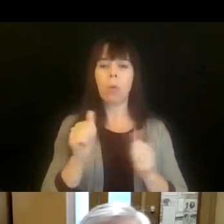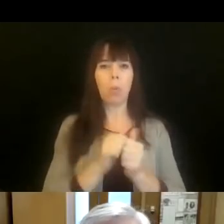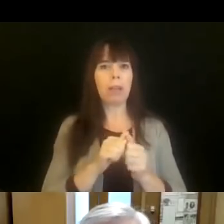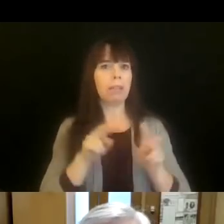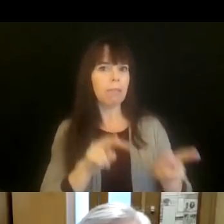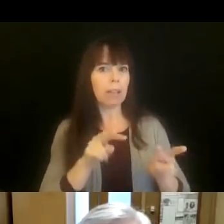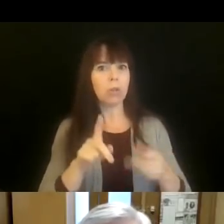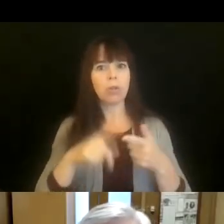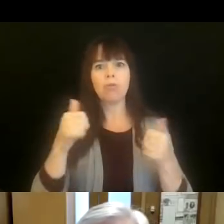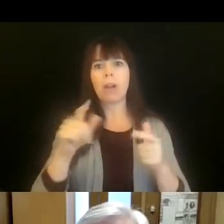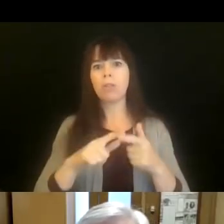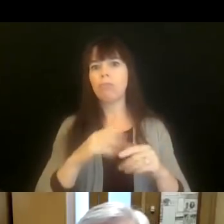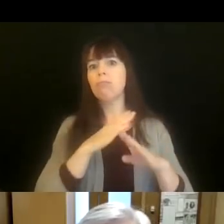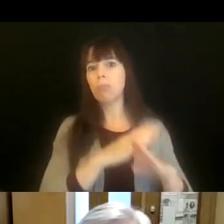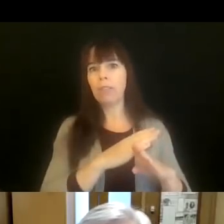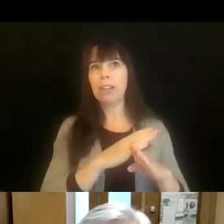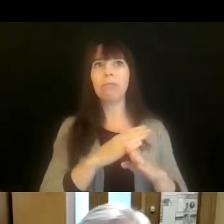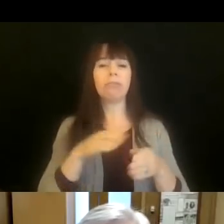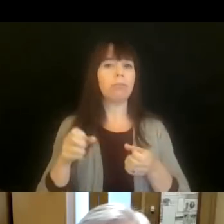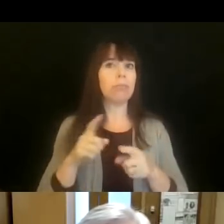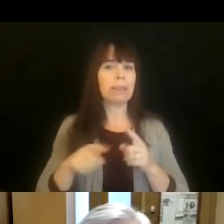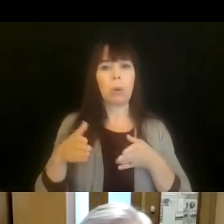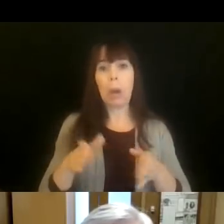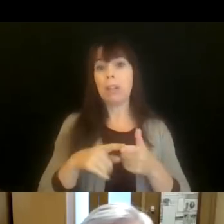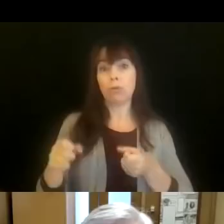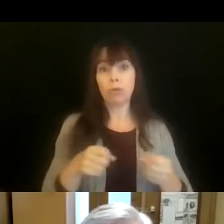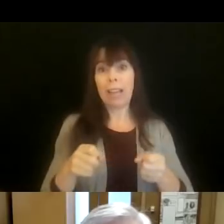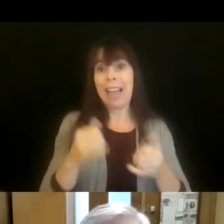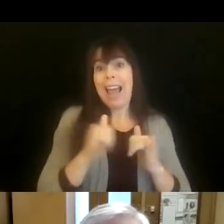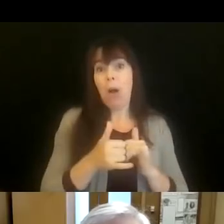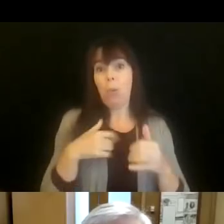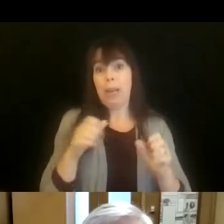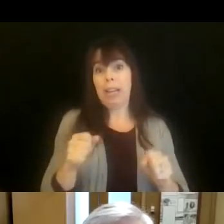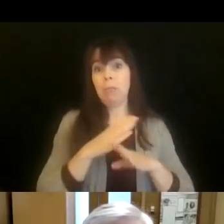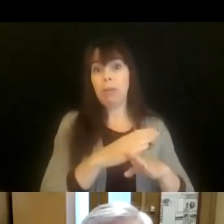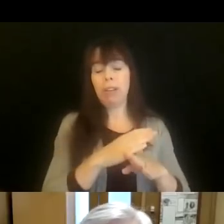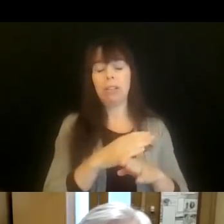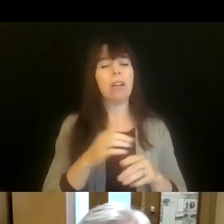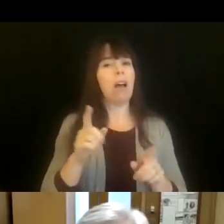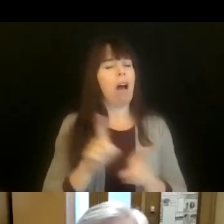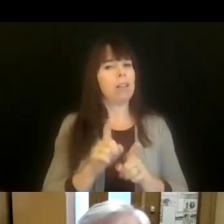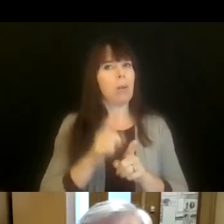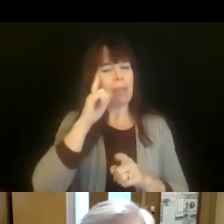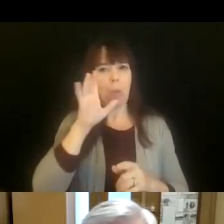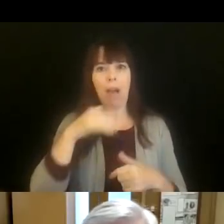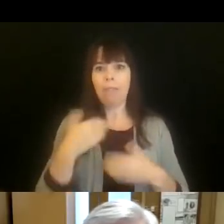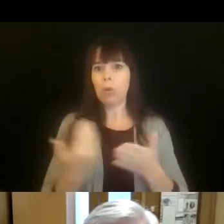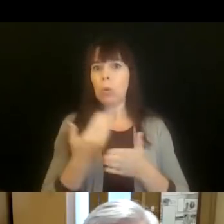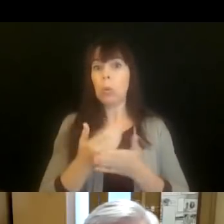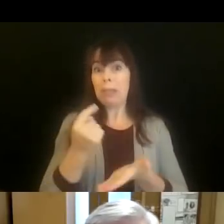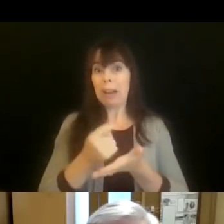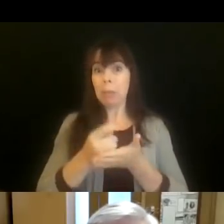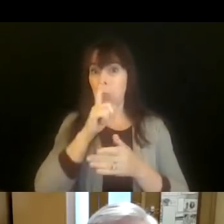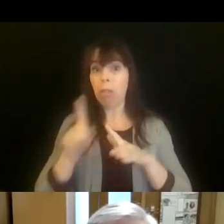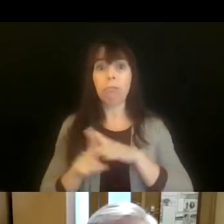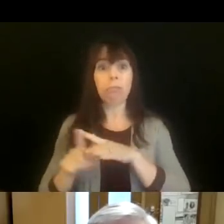to for preventive strategies. It's likely that we'll also see a number of new therapies, exciting new therapies, a new